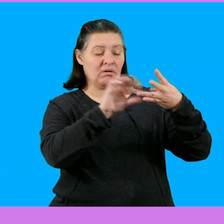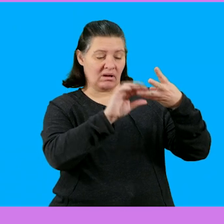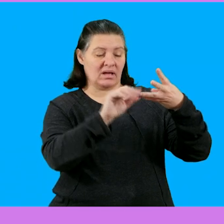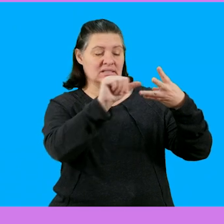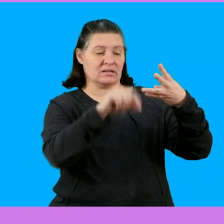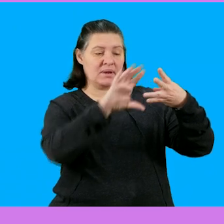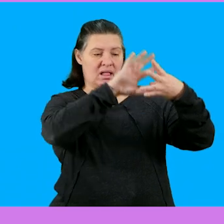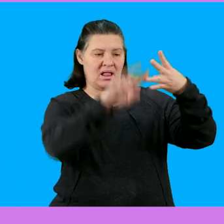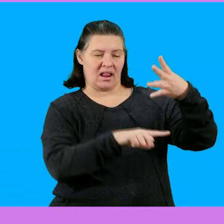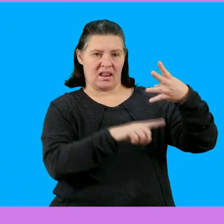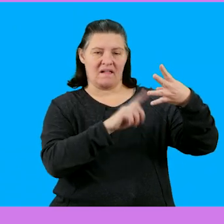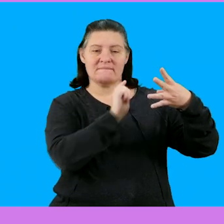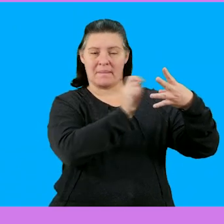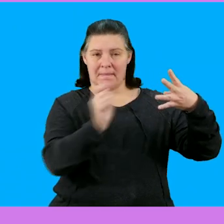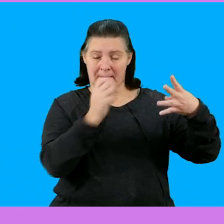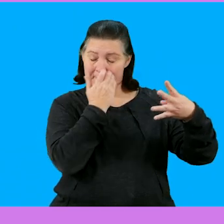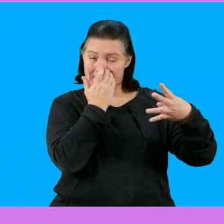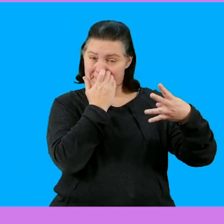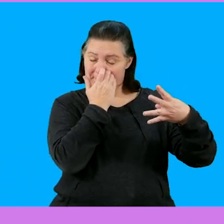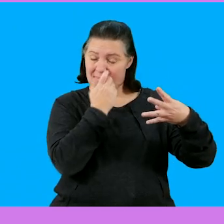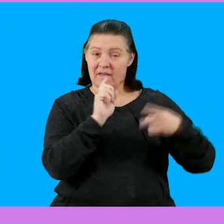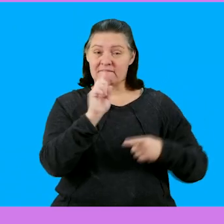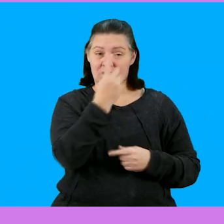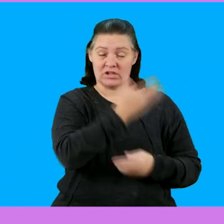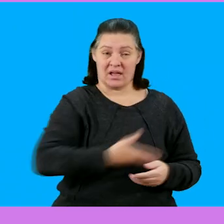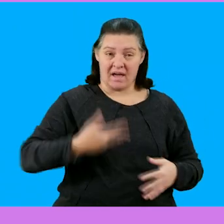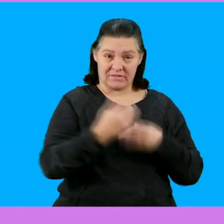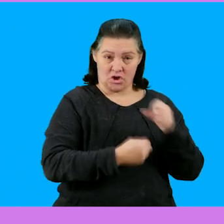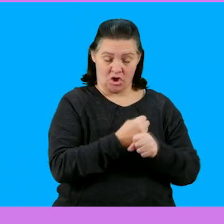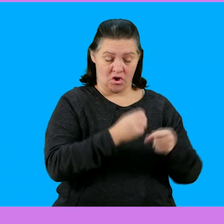with Institution B. So let's start. The first half year.